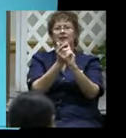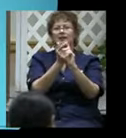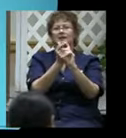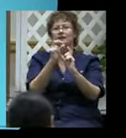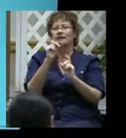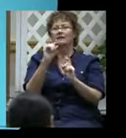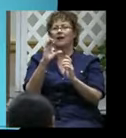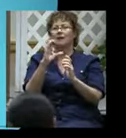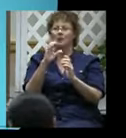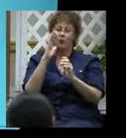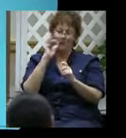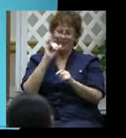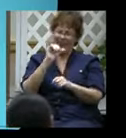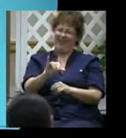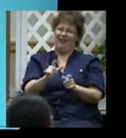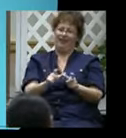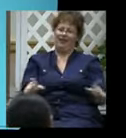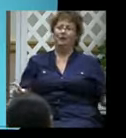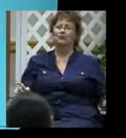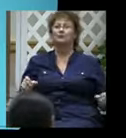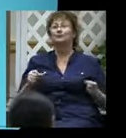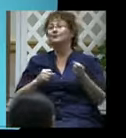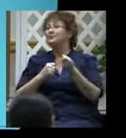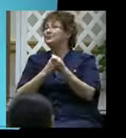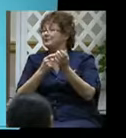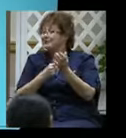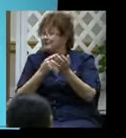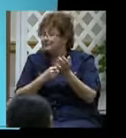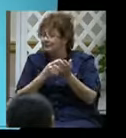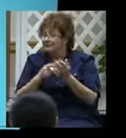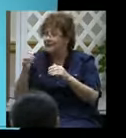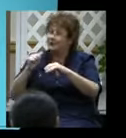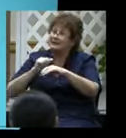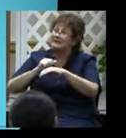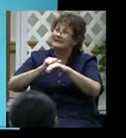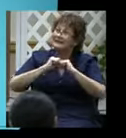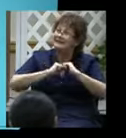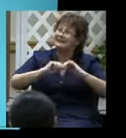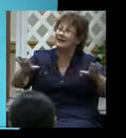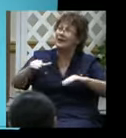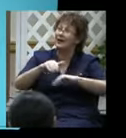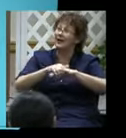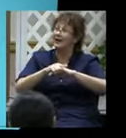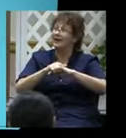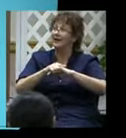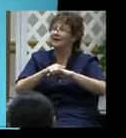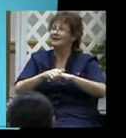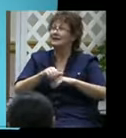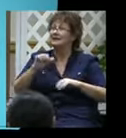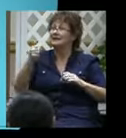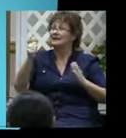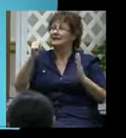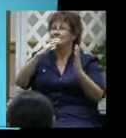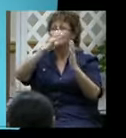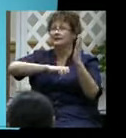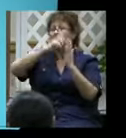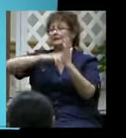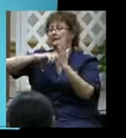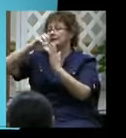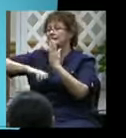be in the foreign languages. So again, that promotes, because what happens sometimes, even if you send out English documents and 10 versions in translation